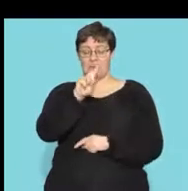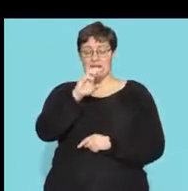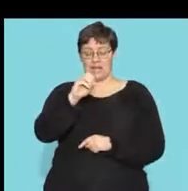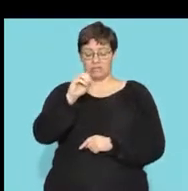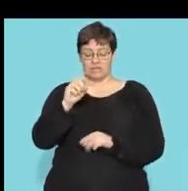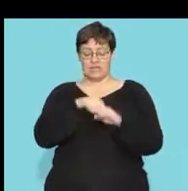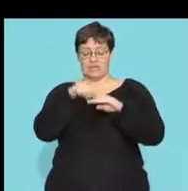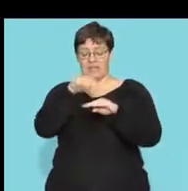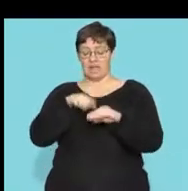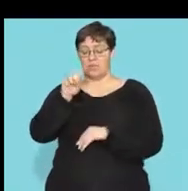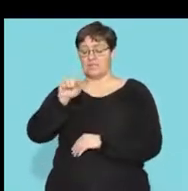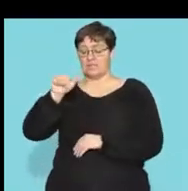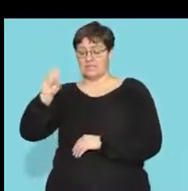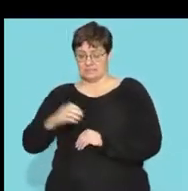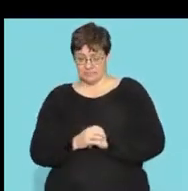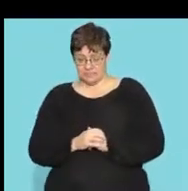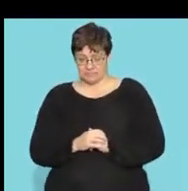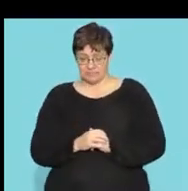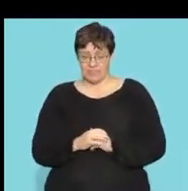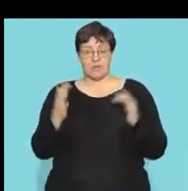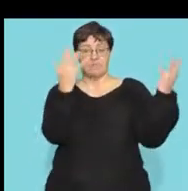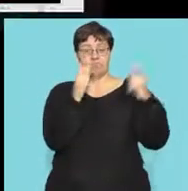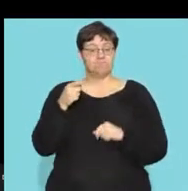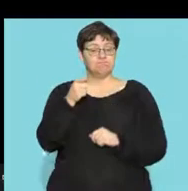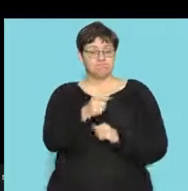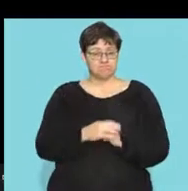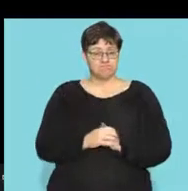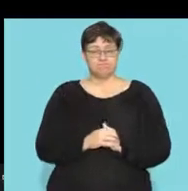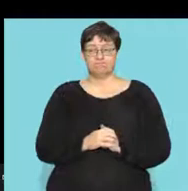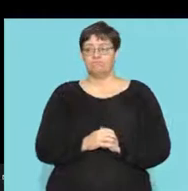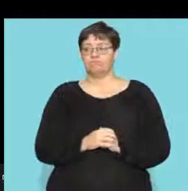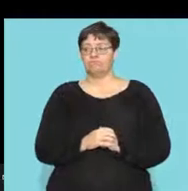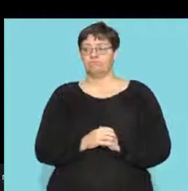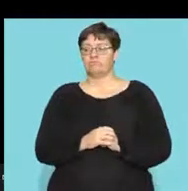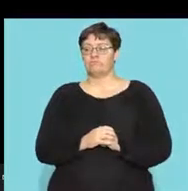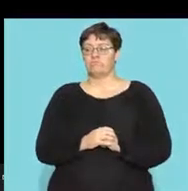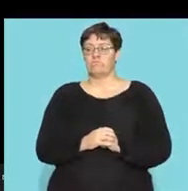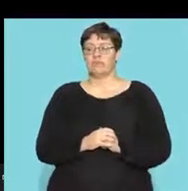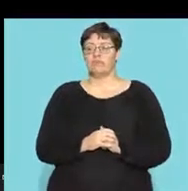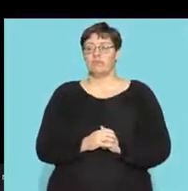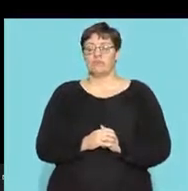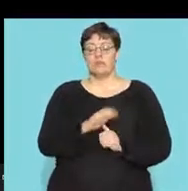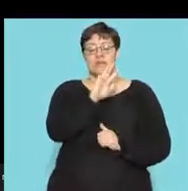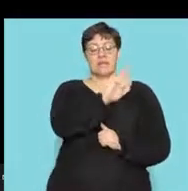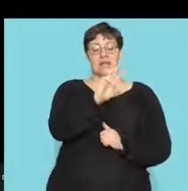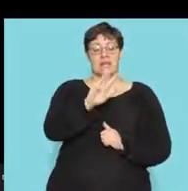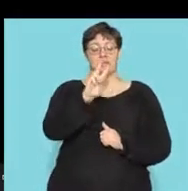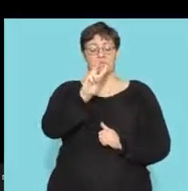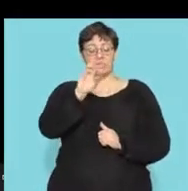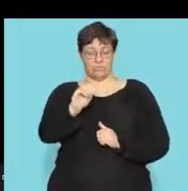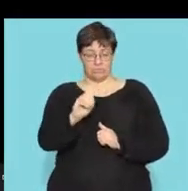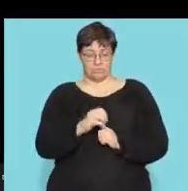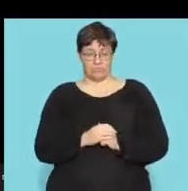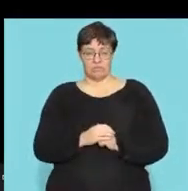my calculation. And if I do that calculation, let's do the calculation. So here we go,